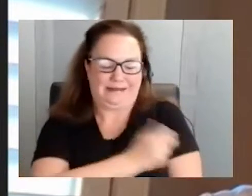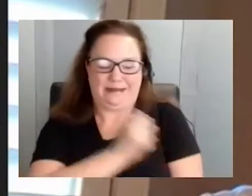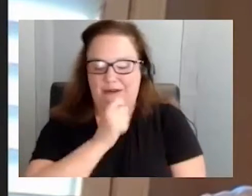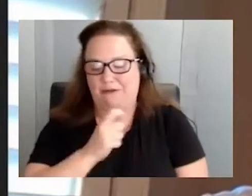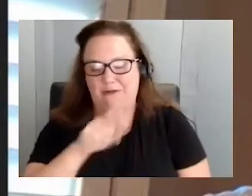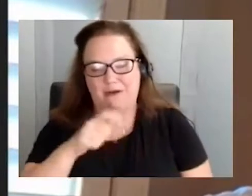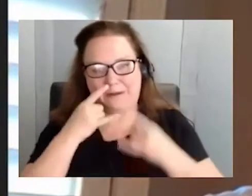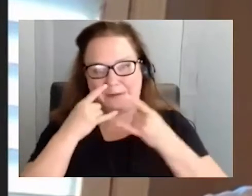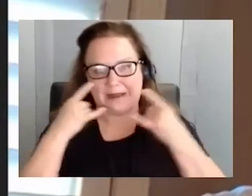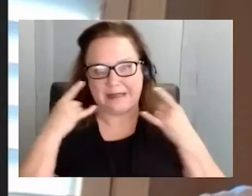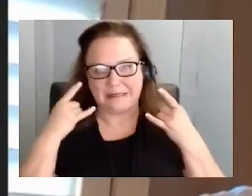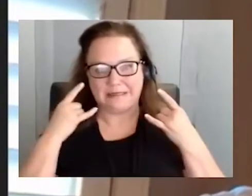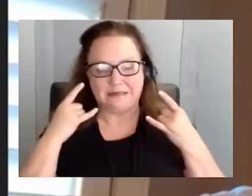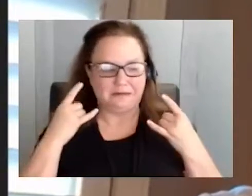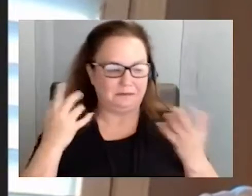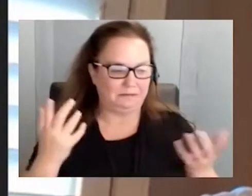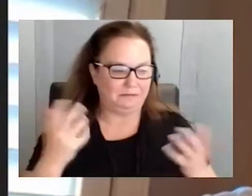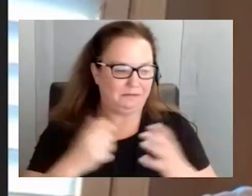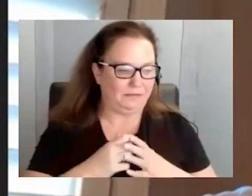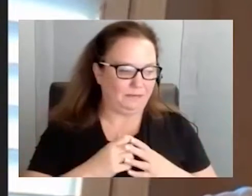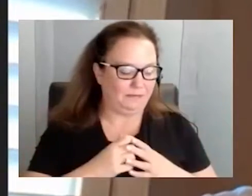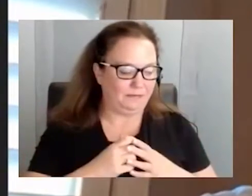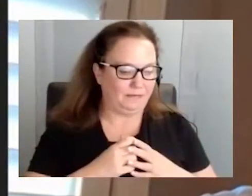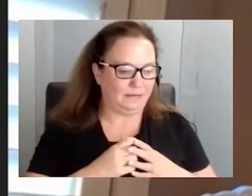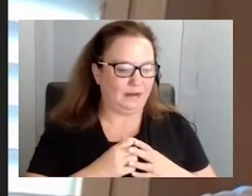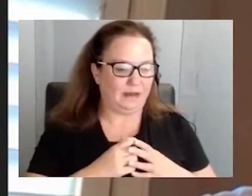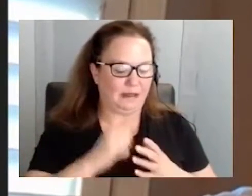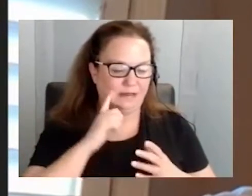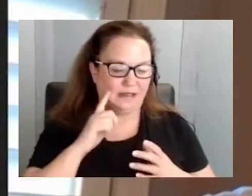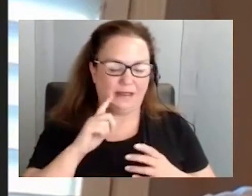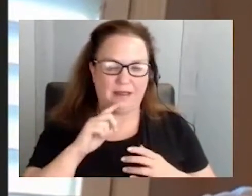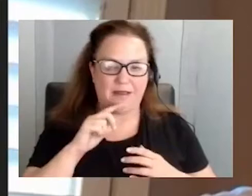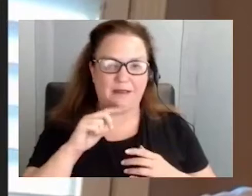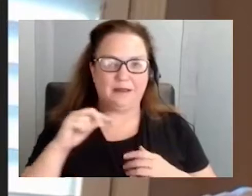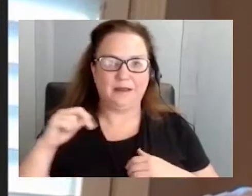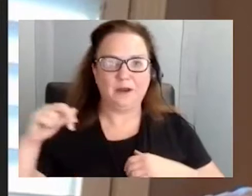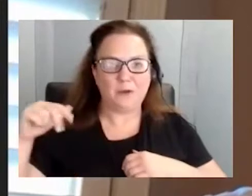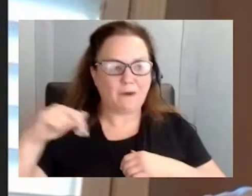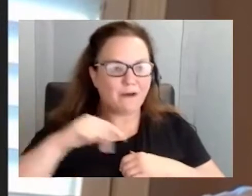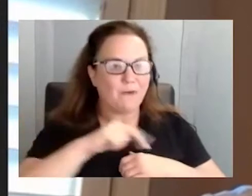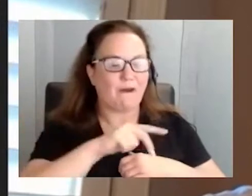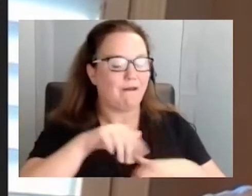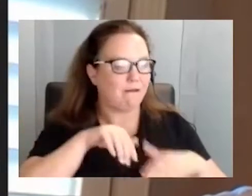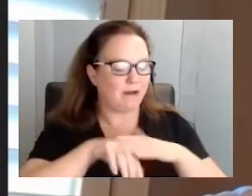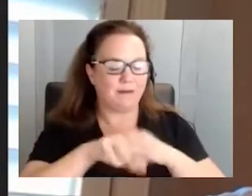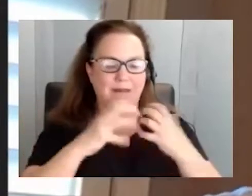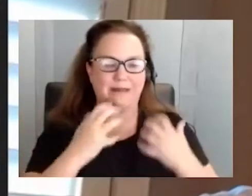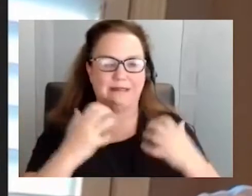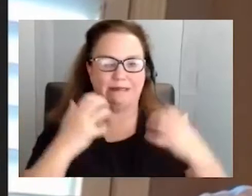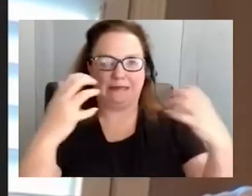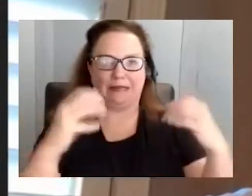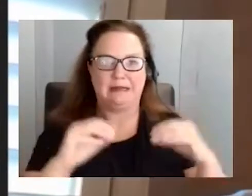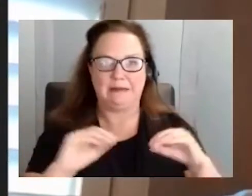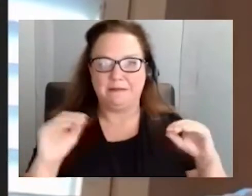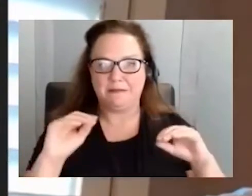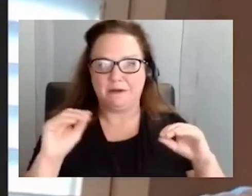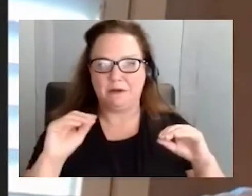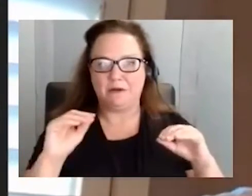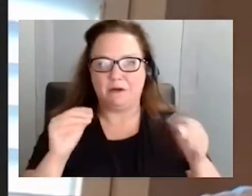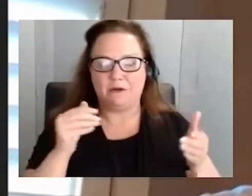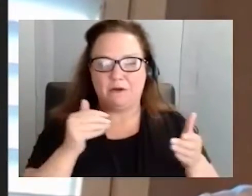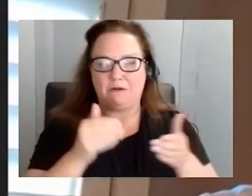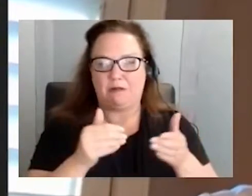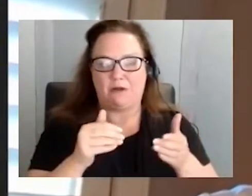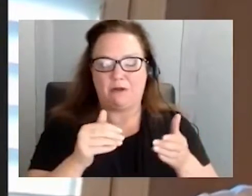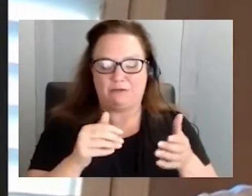Otherwise, it's up to you. As they walk around, come in the stadium, kind of have no real close